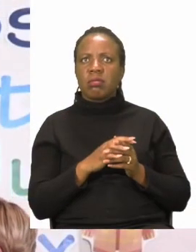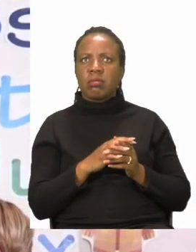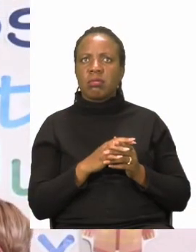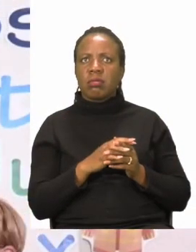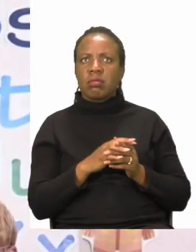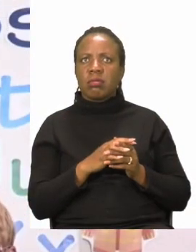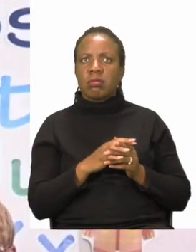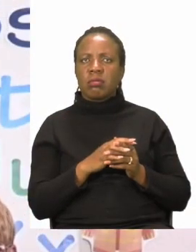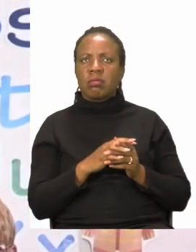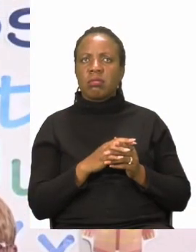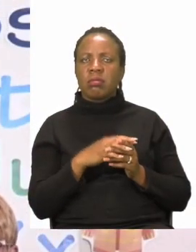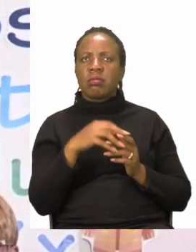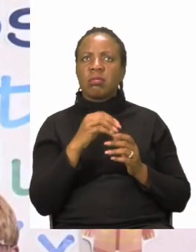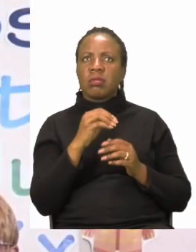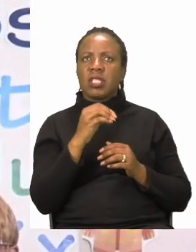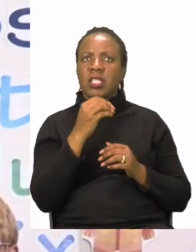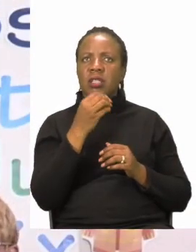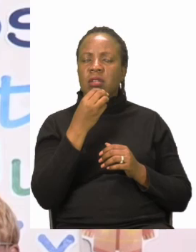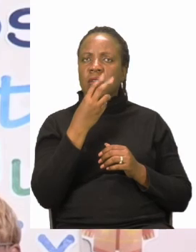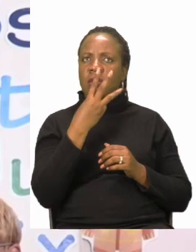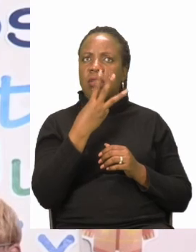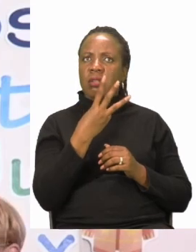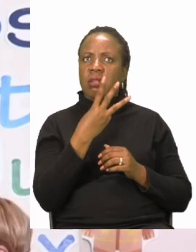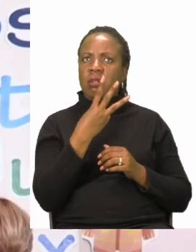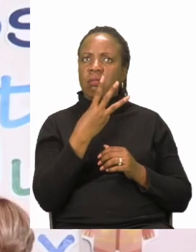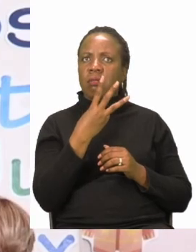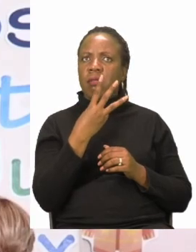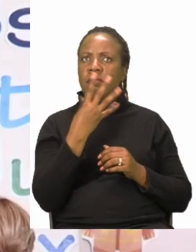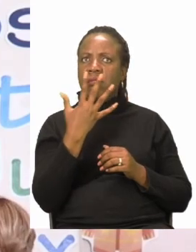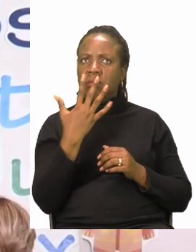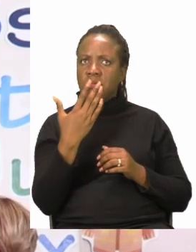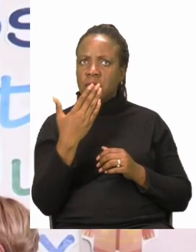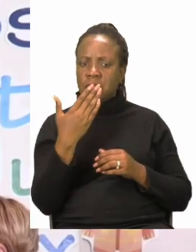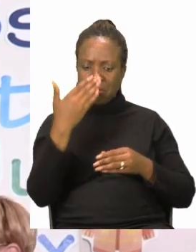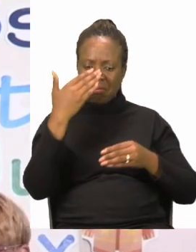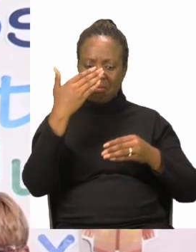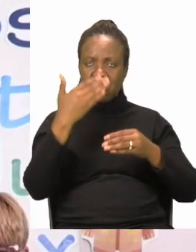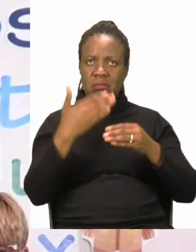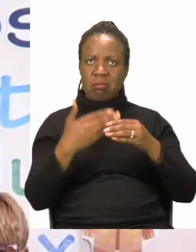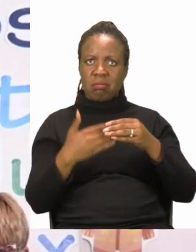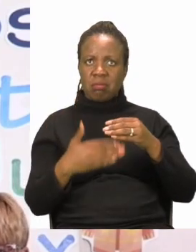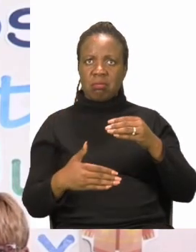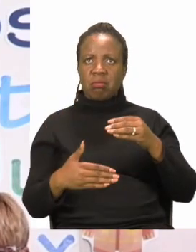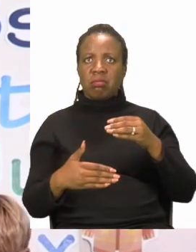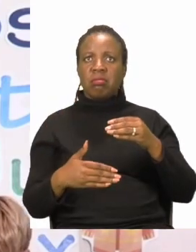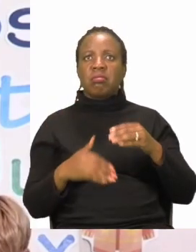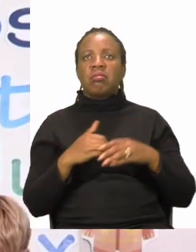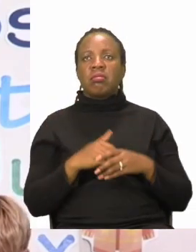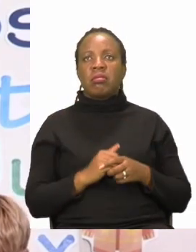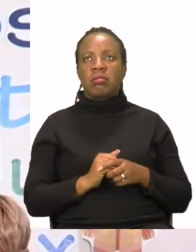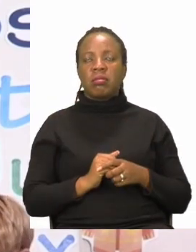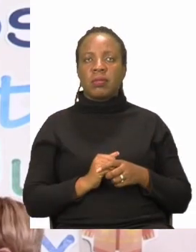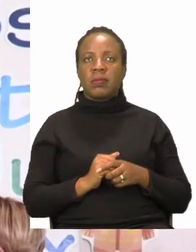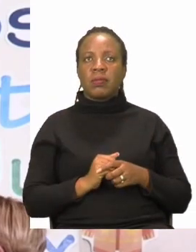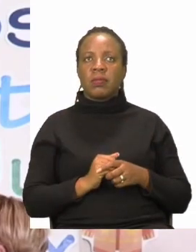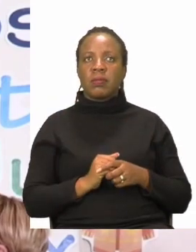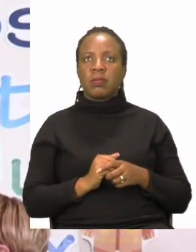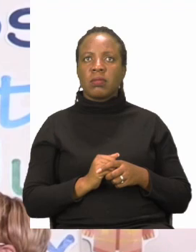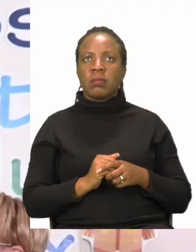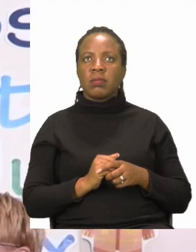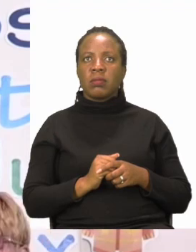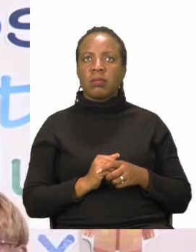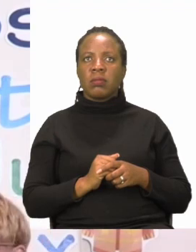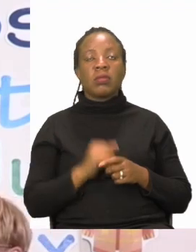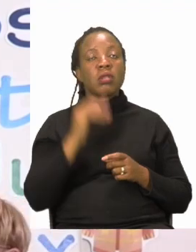number 35 is right in the middle. Can you see? Okay, and